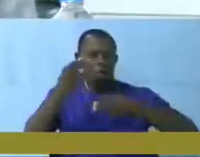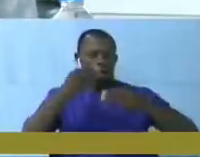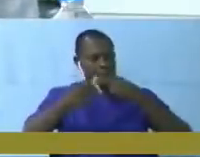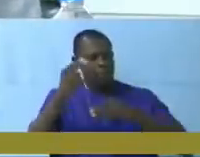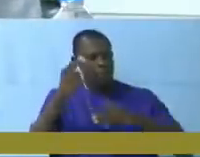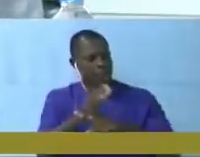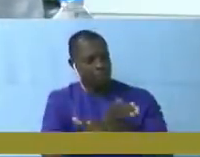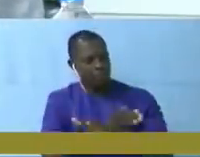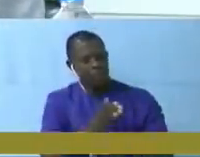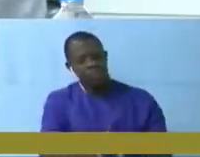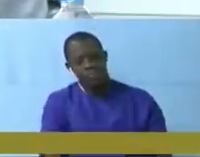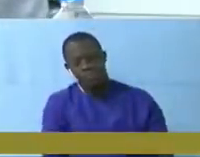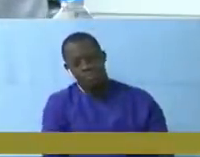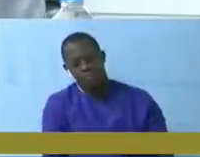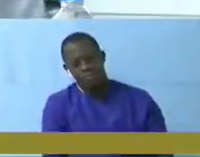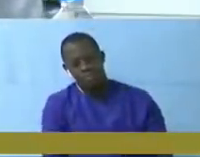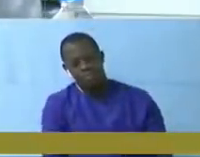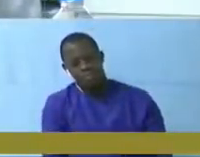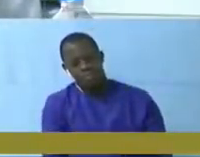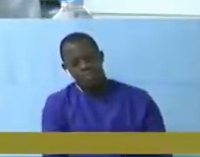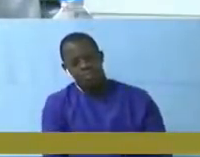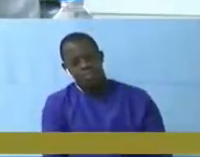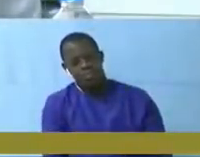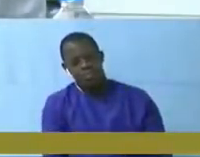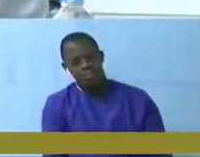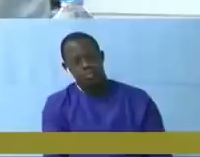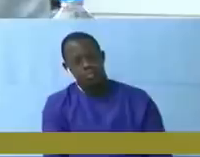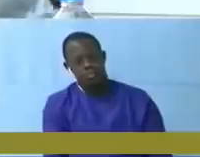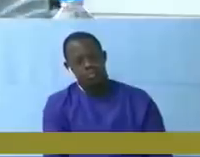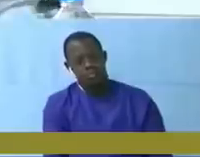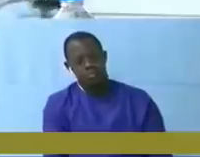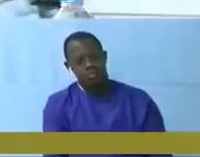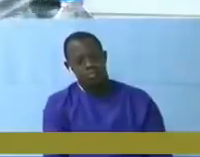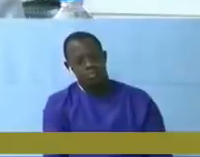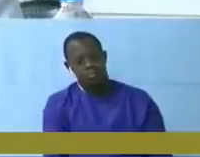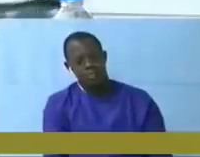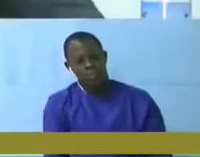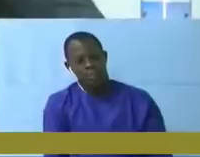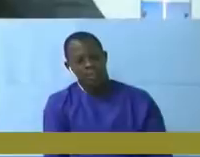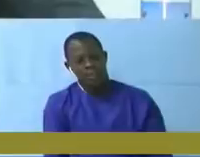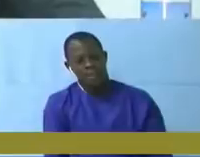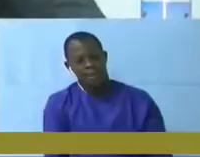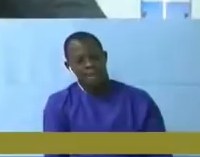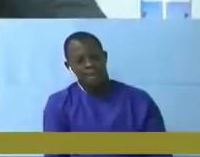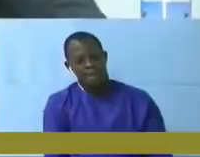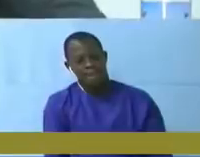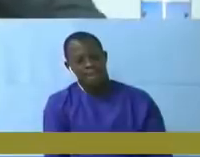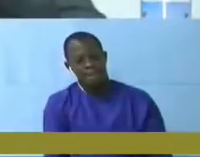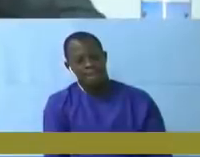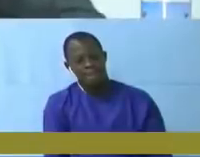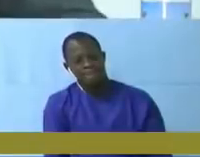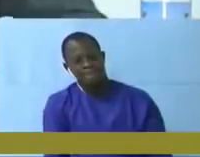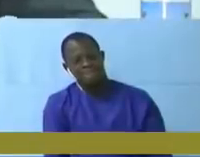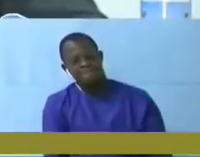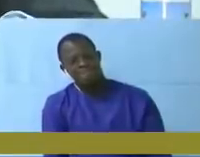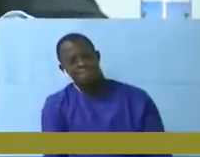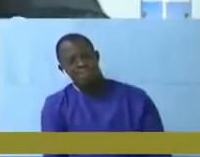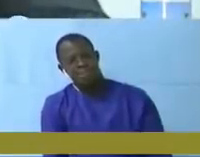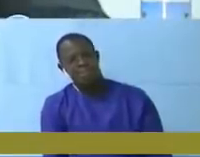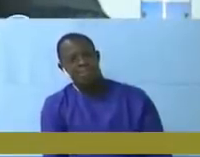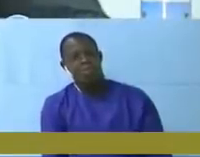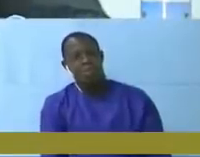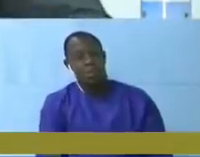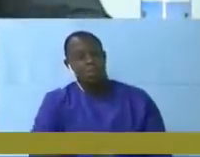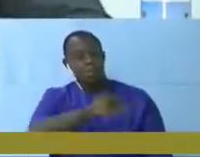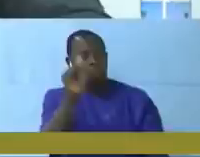pentium 1996 ci wali xëntum benen loi borom xam xam lañ. But also its description of